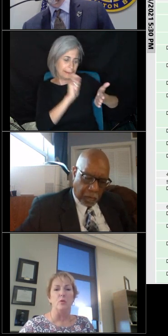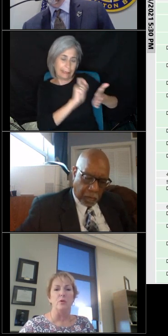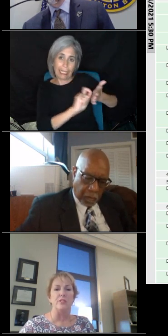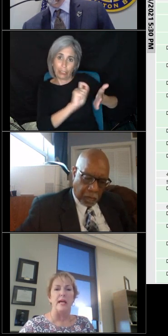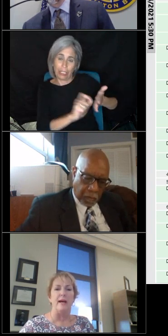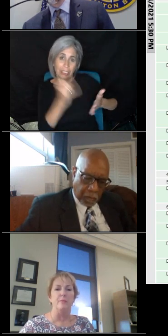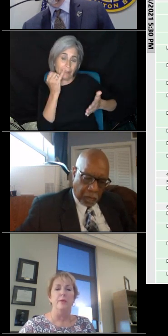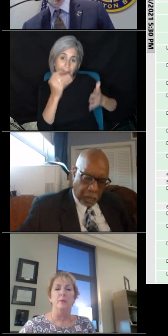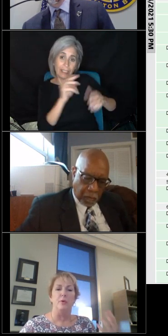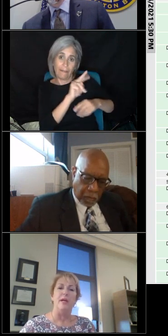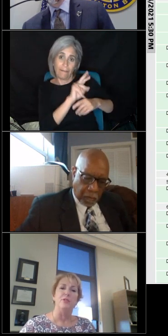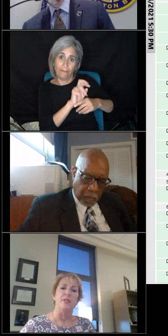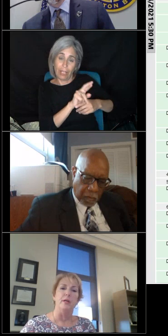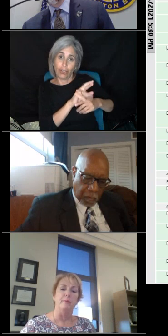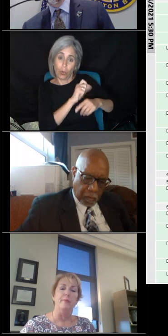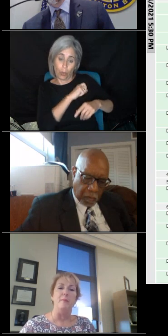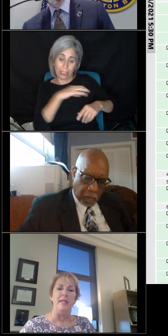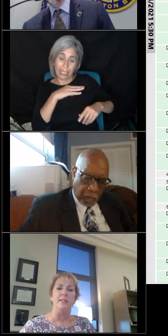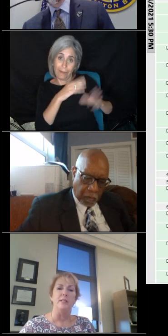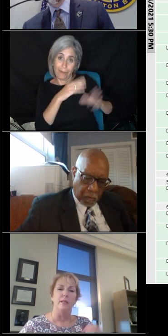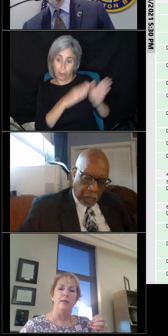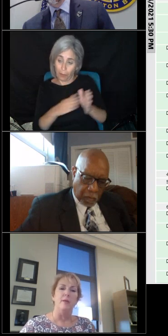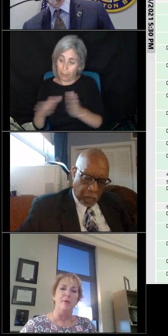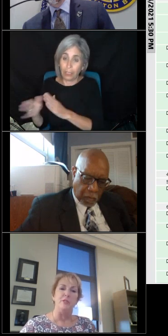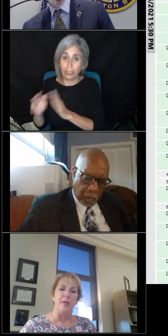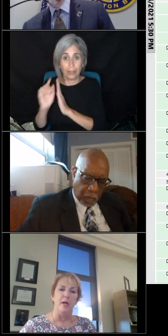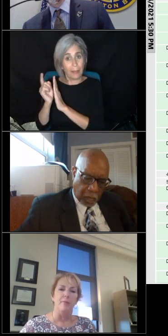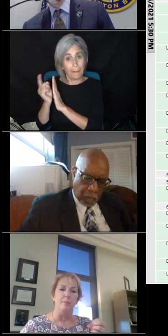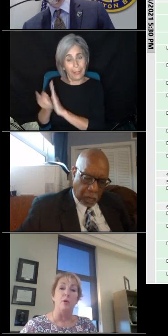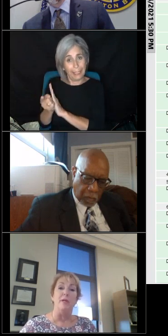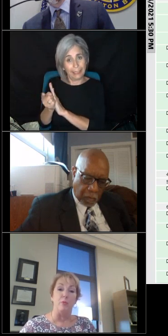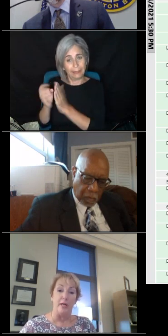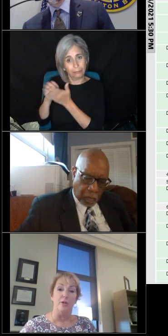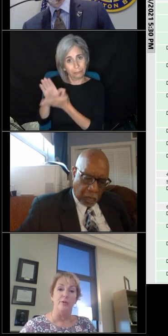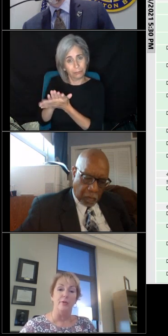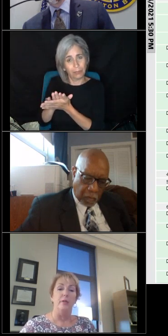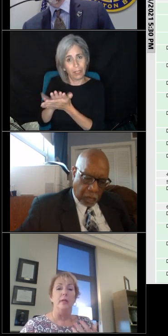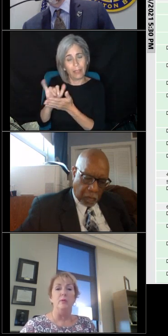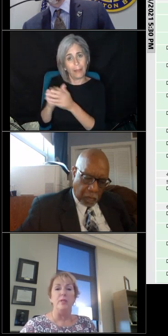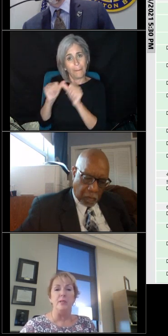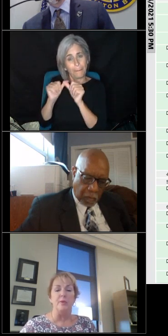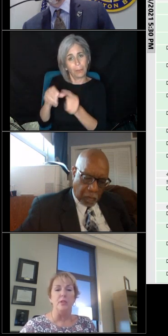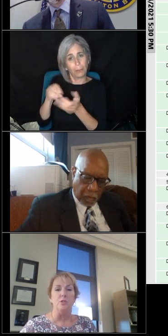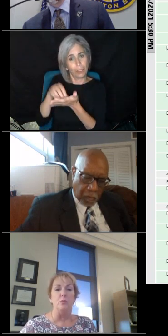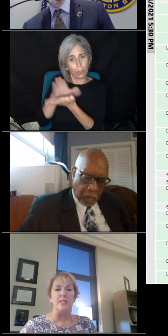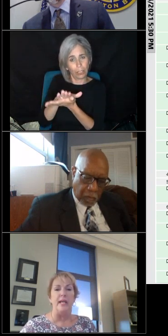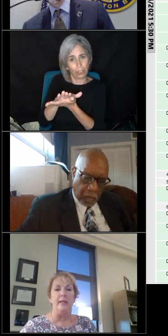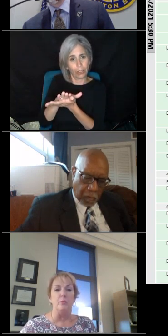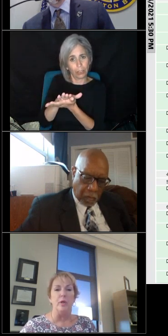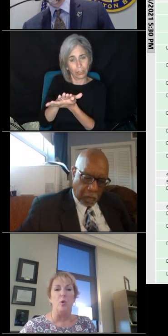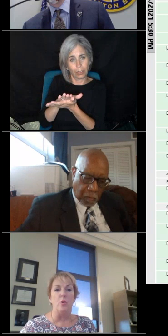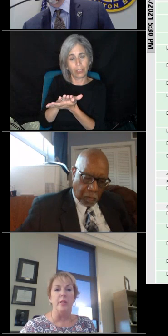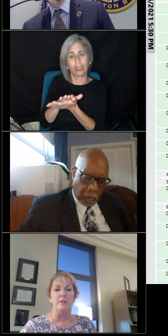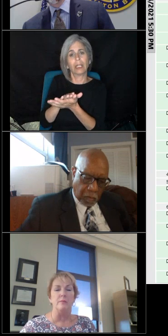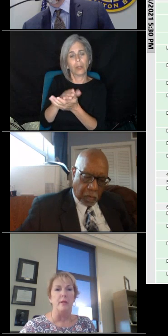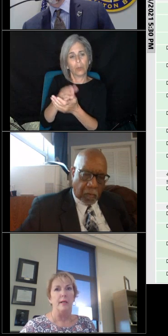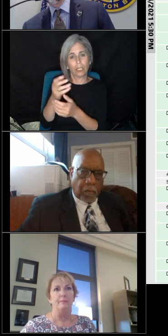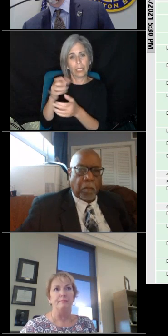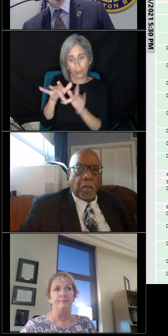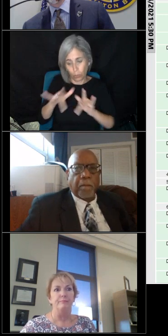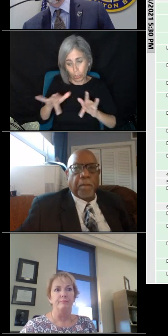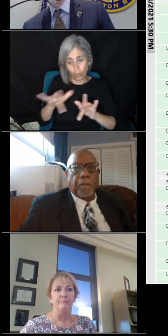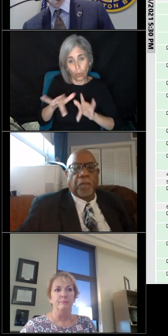it's a vendor or a staff prepares the minutes become the permanent record. And we typically do retain the